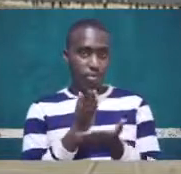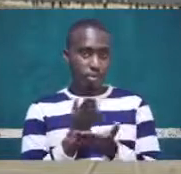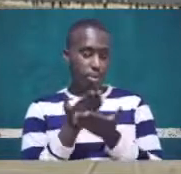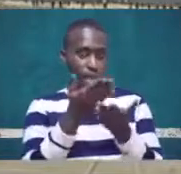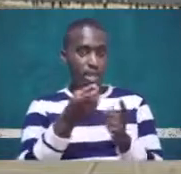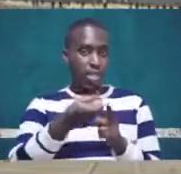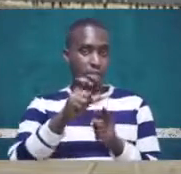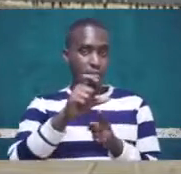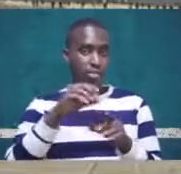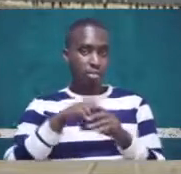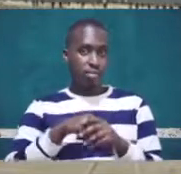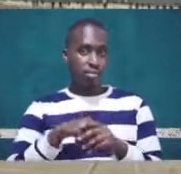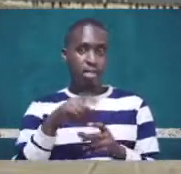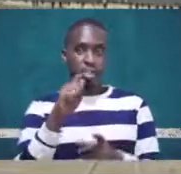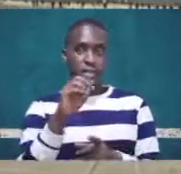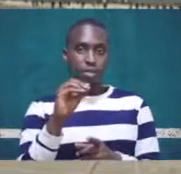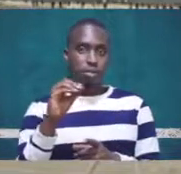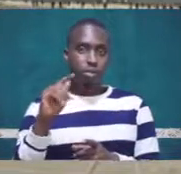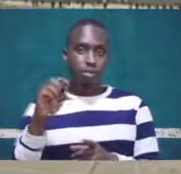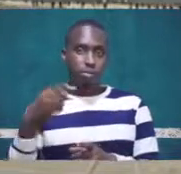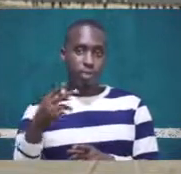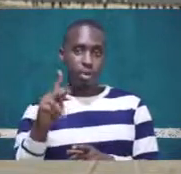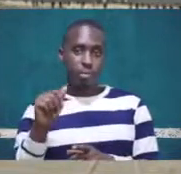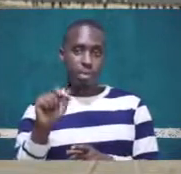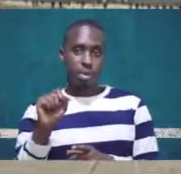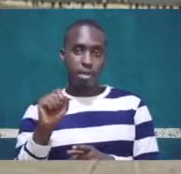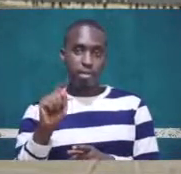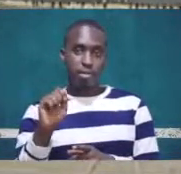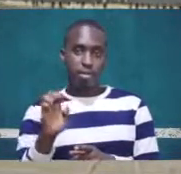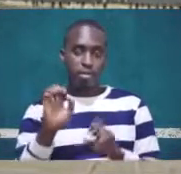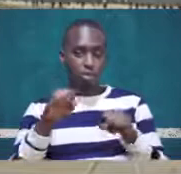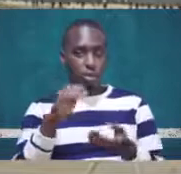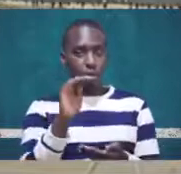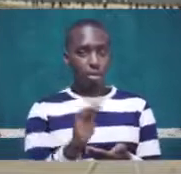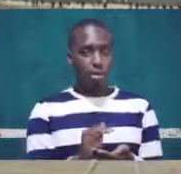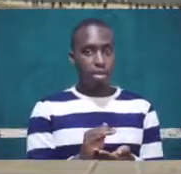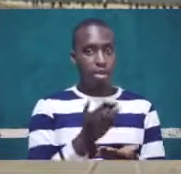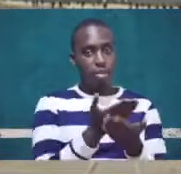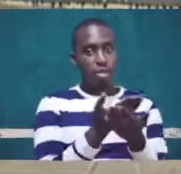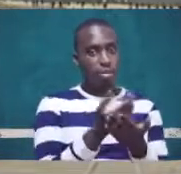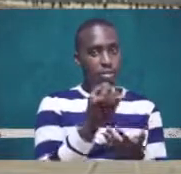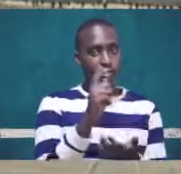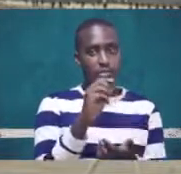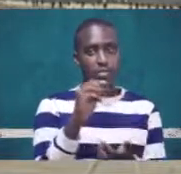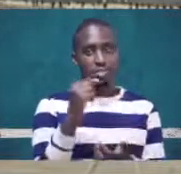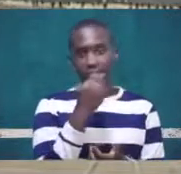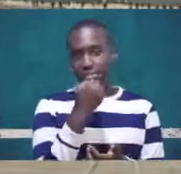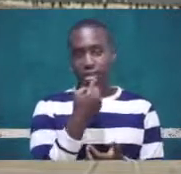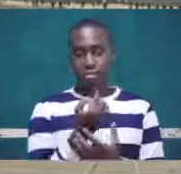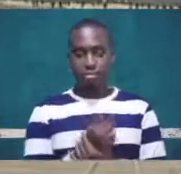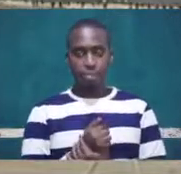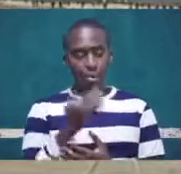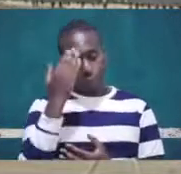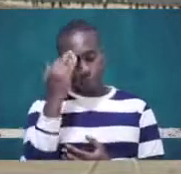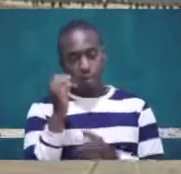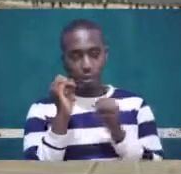an increase in the price of toothpaste, then that may reduce the demand for the toothbrush.